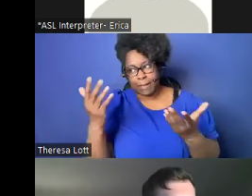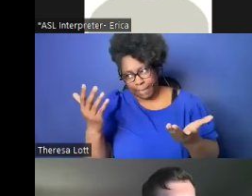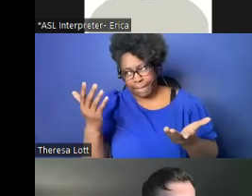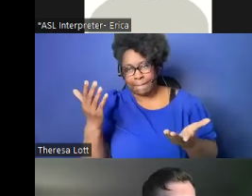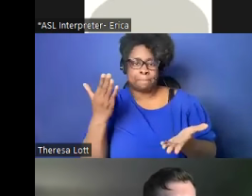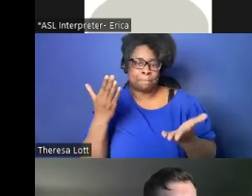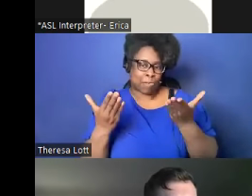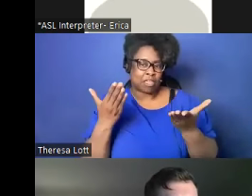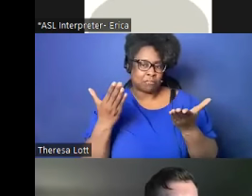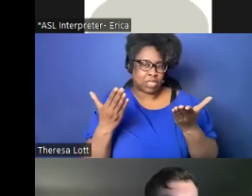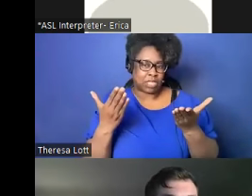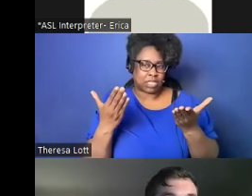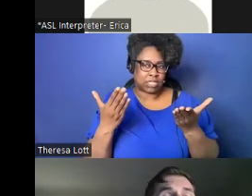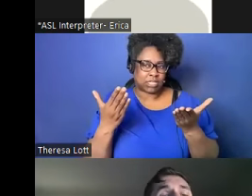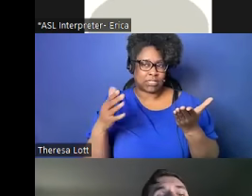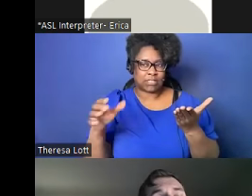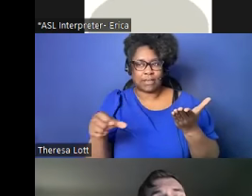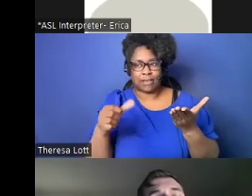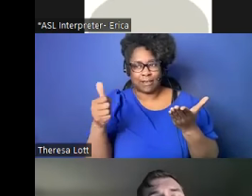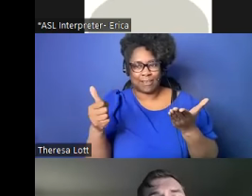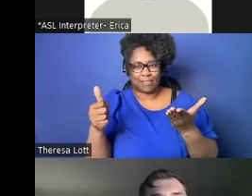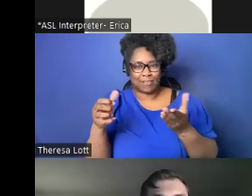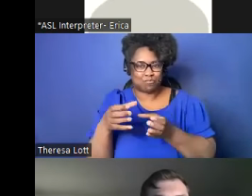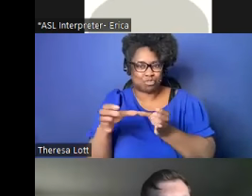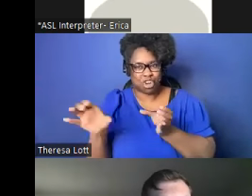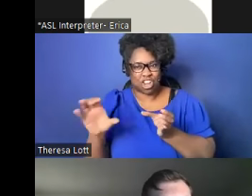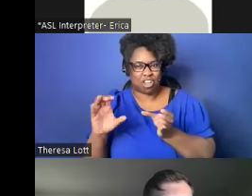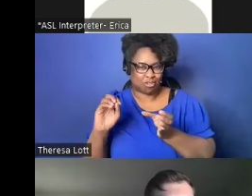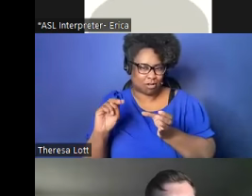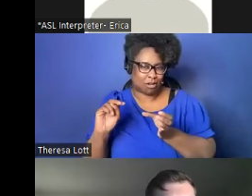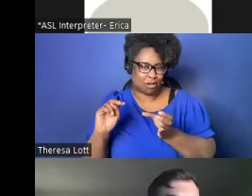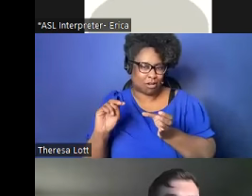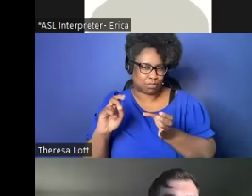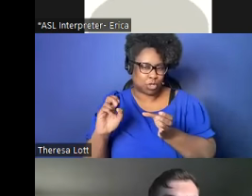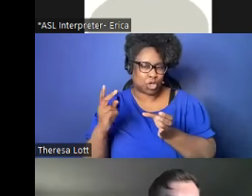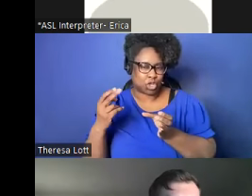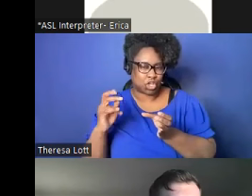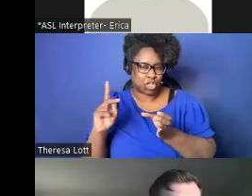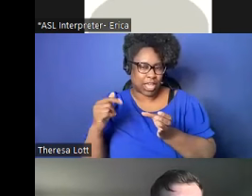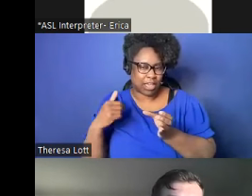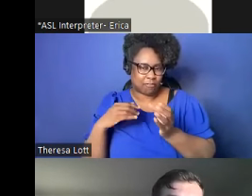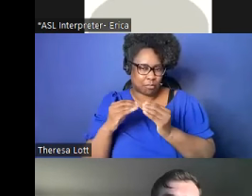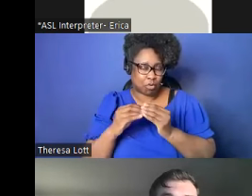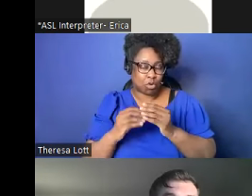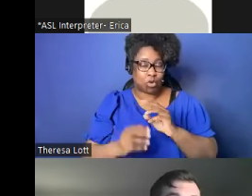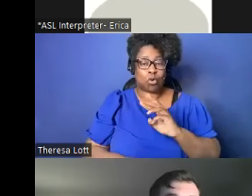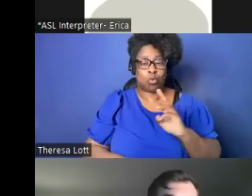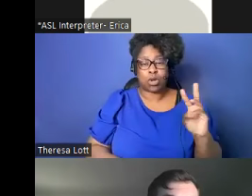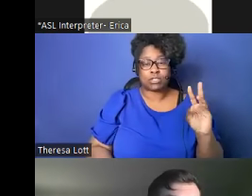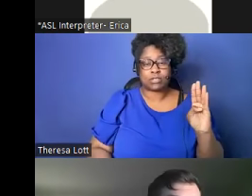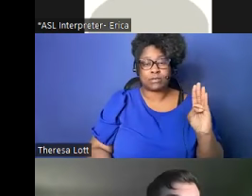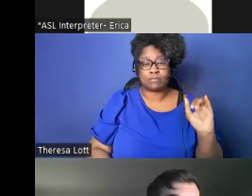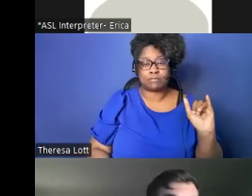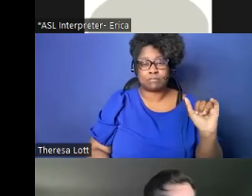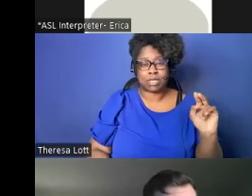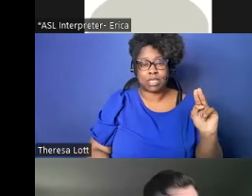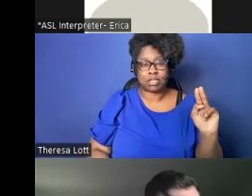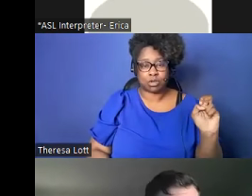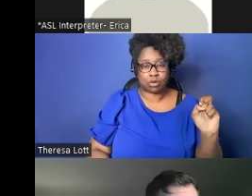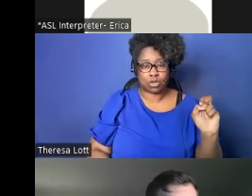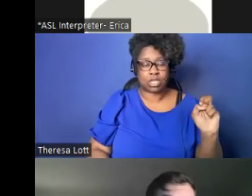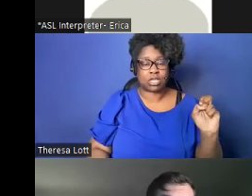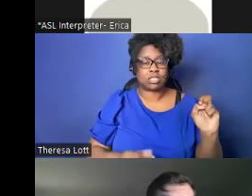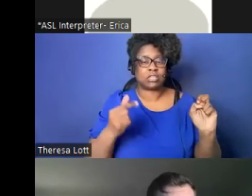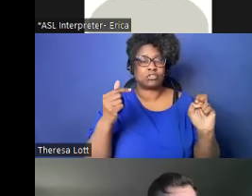bit more in the other Breakout and Constable Hook, but we do have some larger scale roofs in Western Bayonne where we can integrate these and